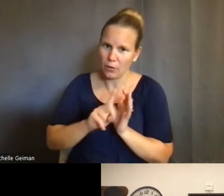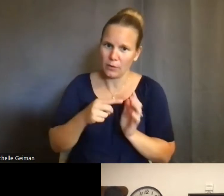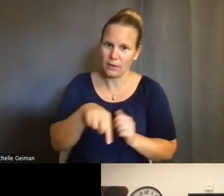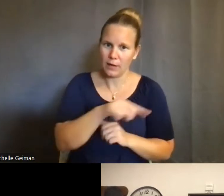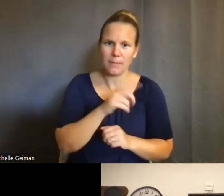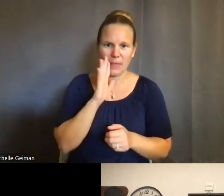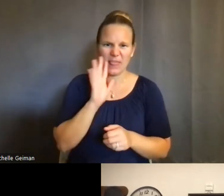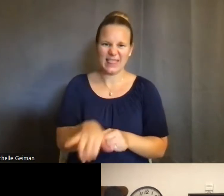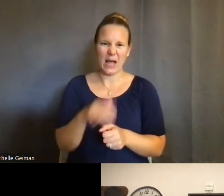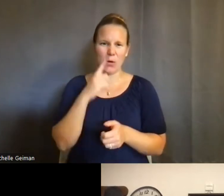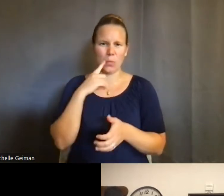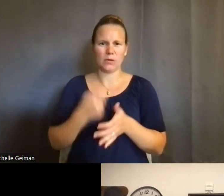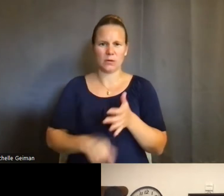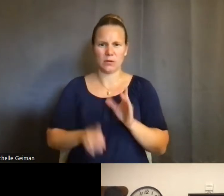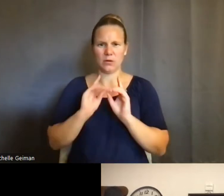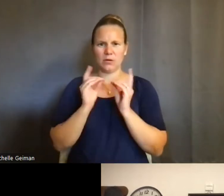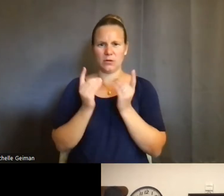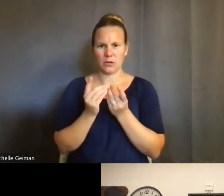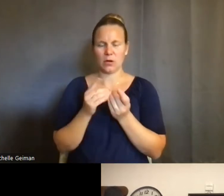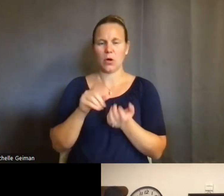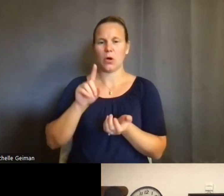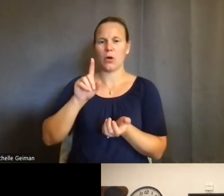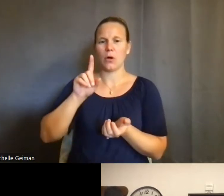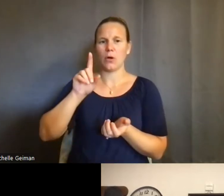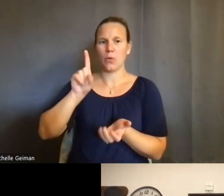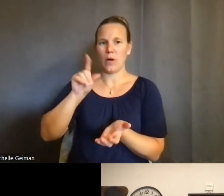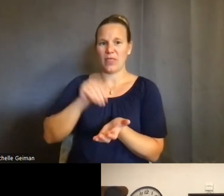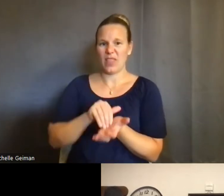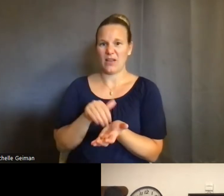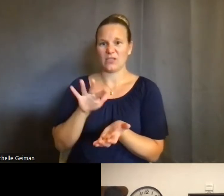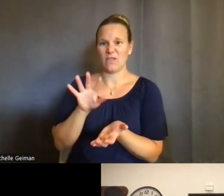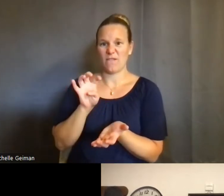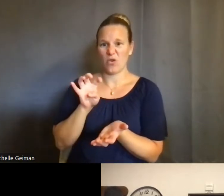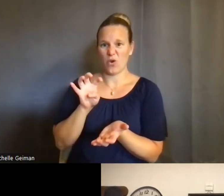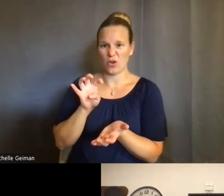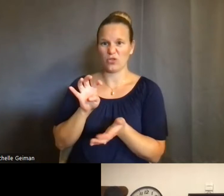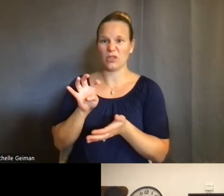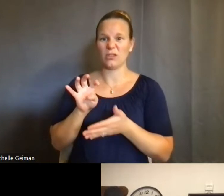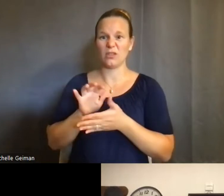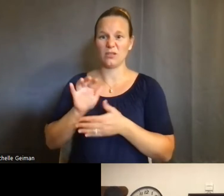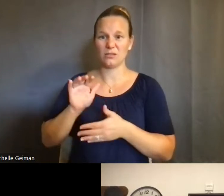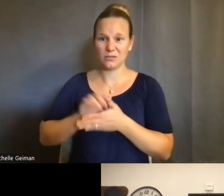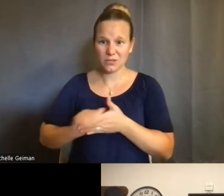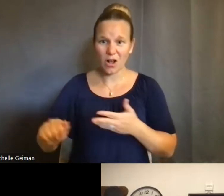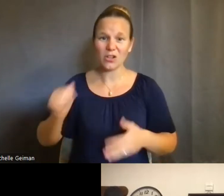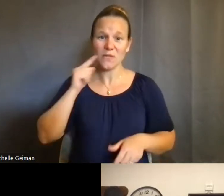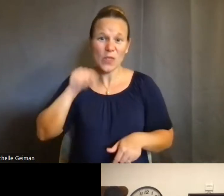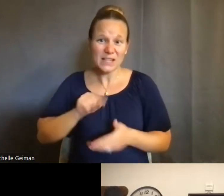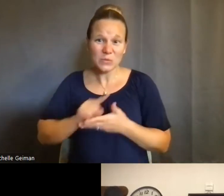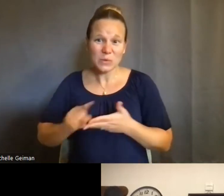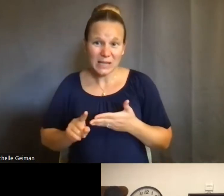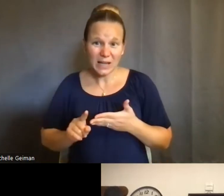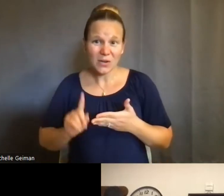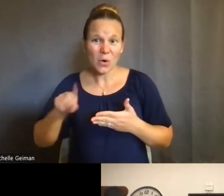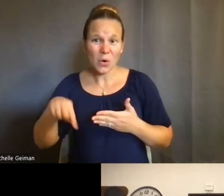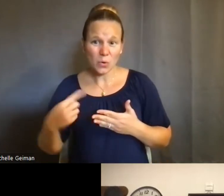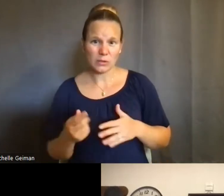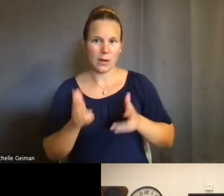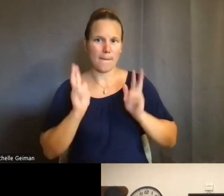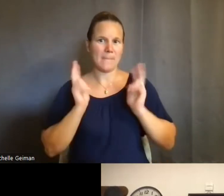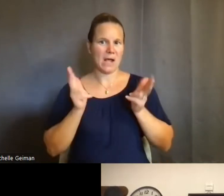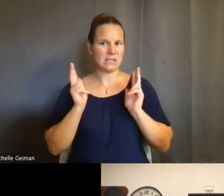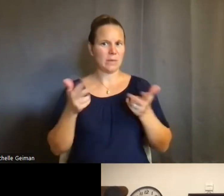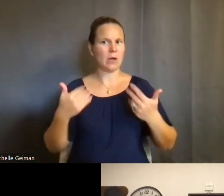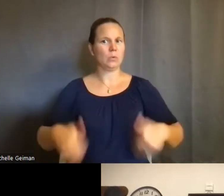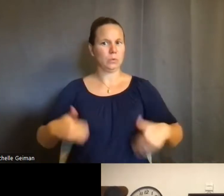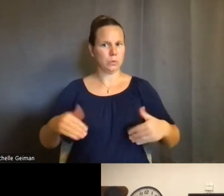about $14,000 just for this weekend alone. Wow. And we operate basketball, which involves much more travel than